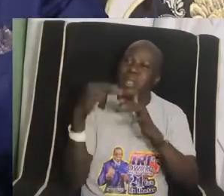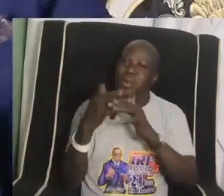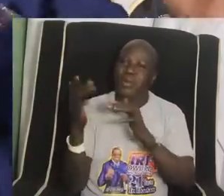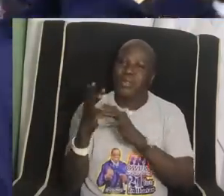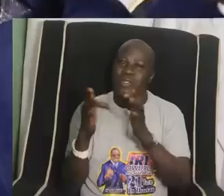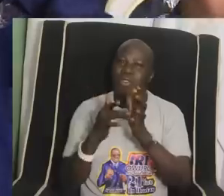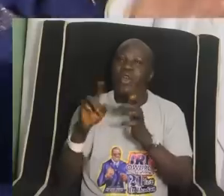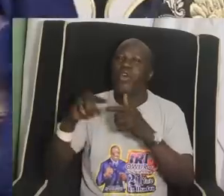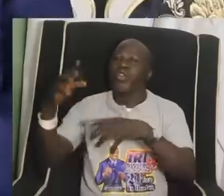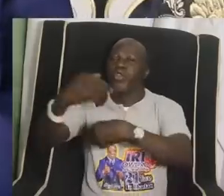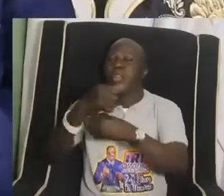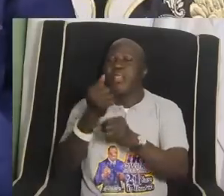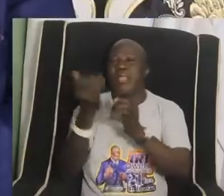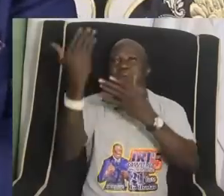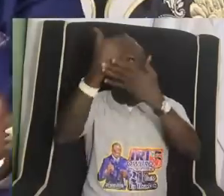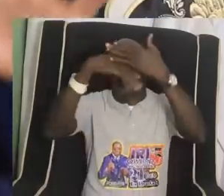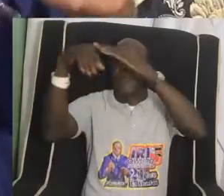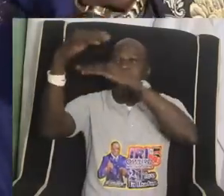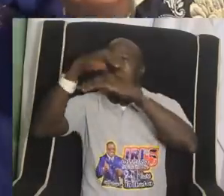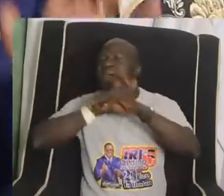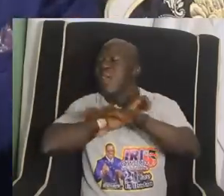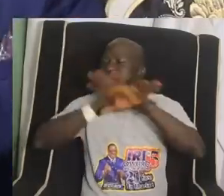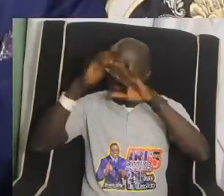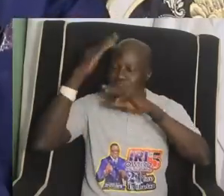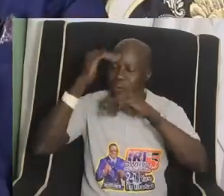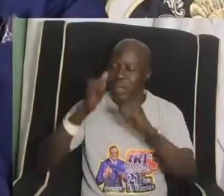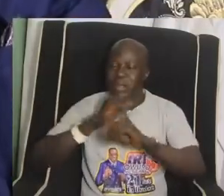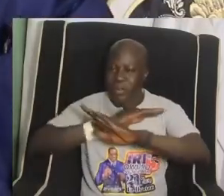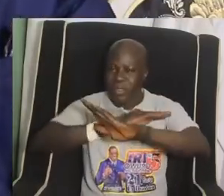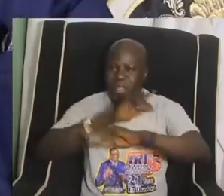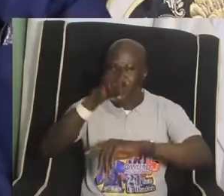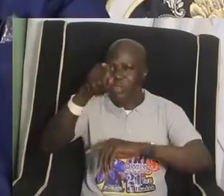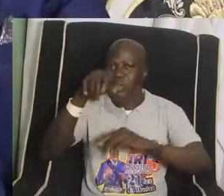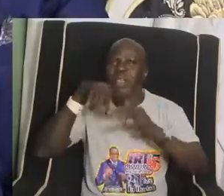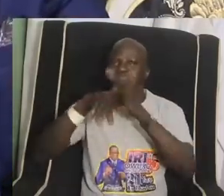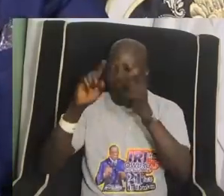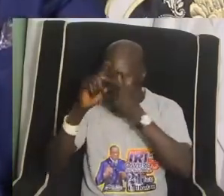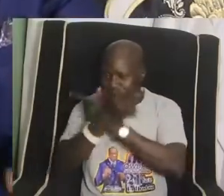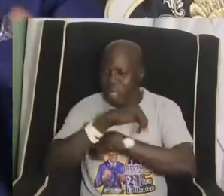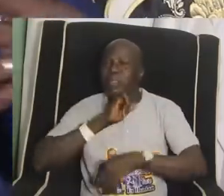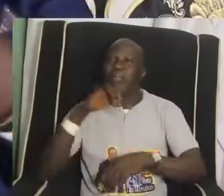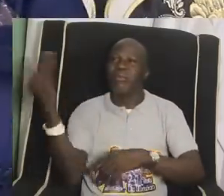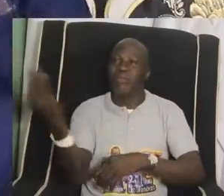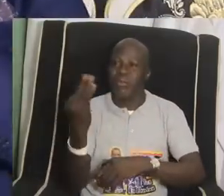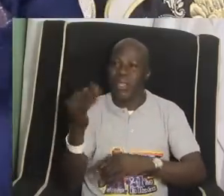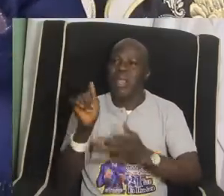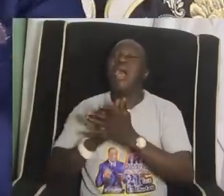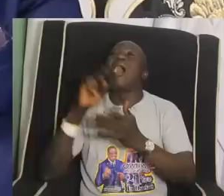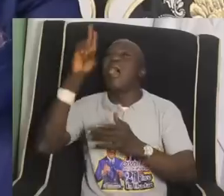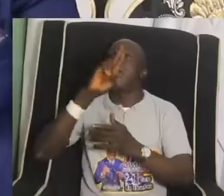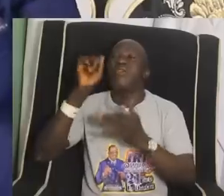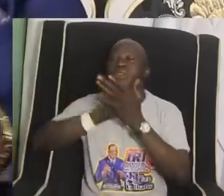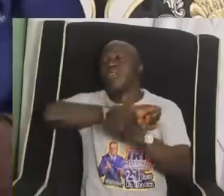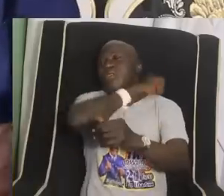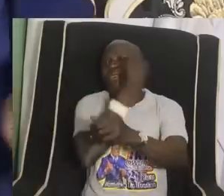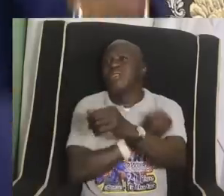in the name of the lord ye ati orun that way the heaven and earth mo gbara to da oju I don't know the first that delay no no ojo friday yi today friday mo lo ase ojo one